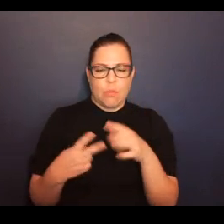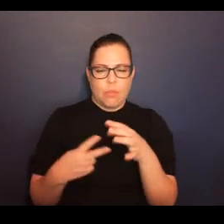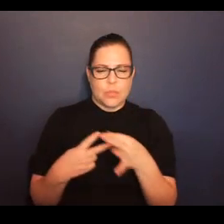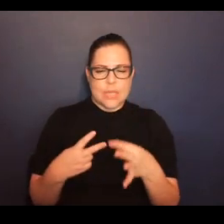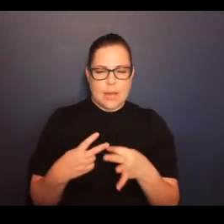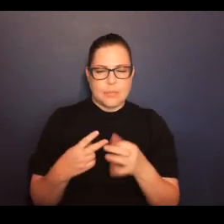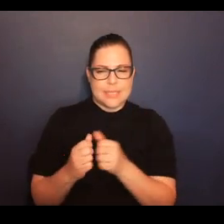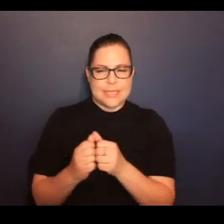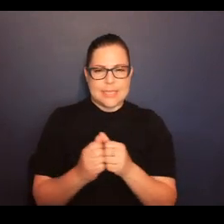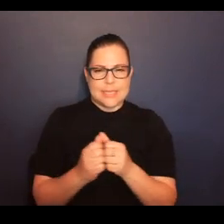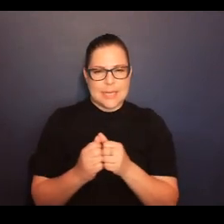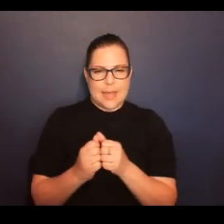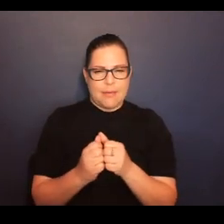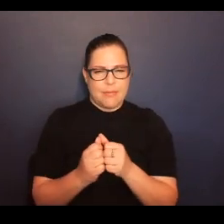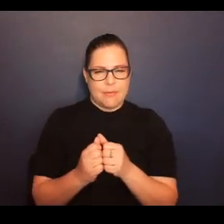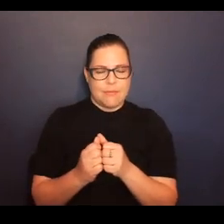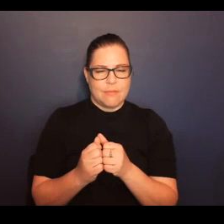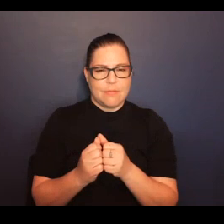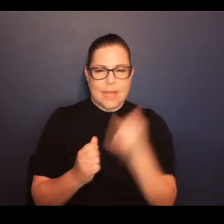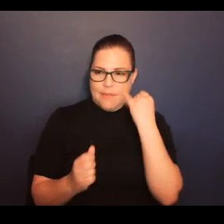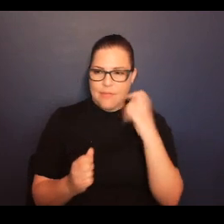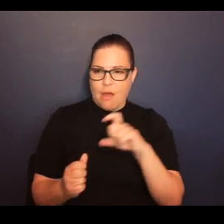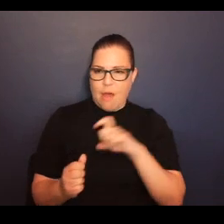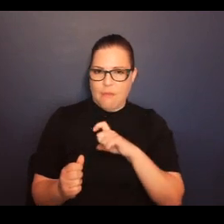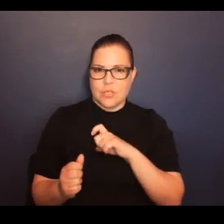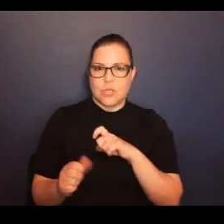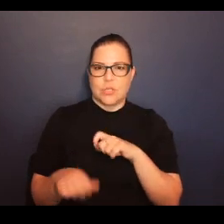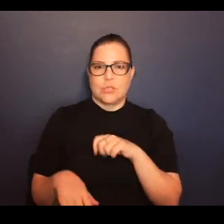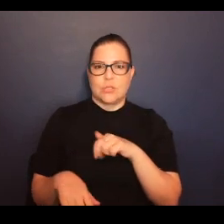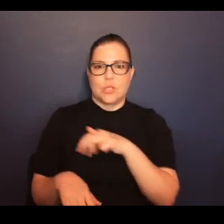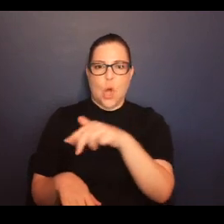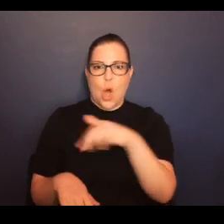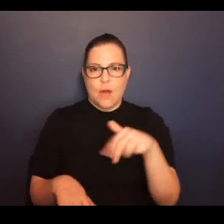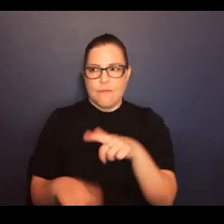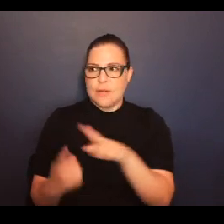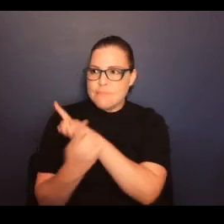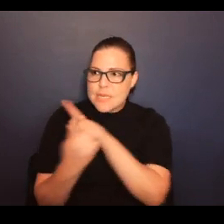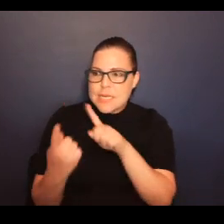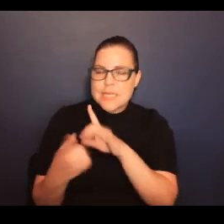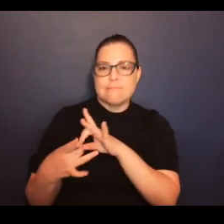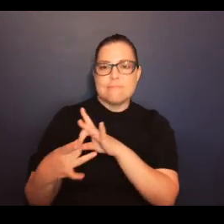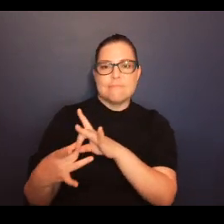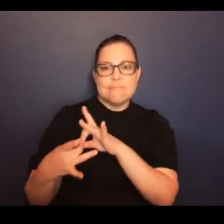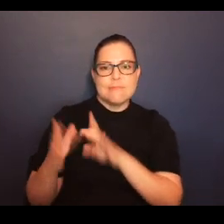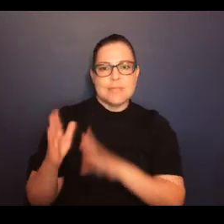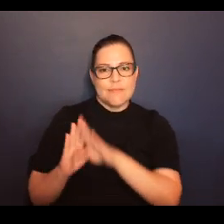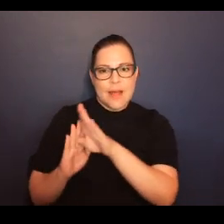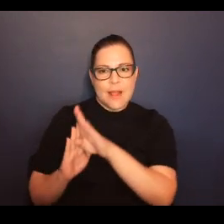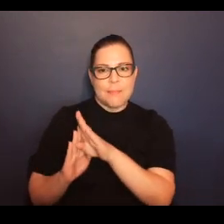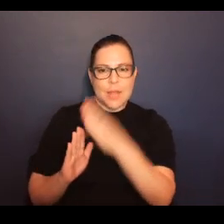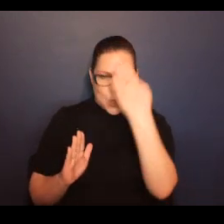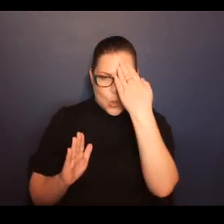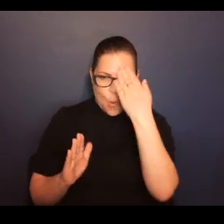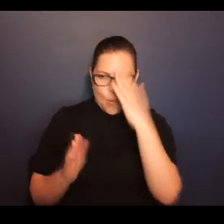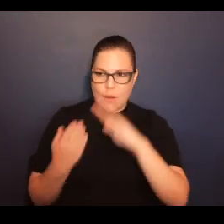having those officers on foot, making those relationship, getting on a first name basis